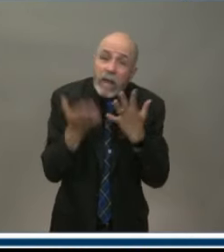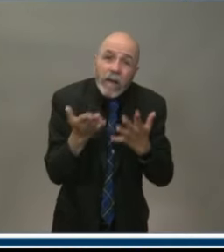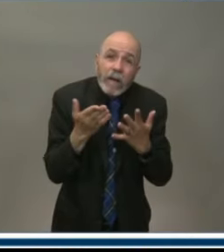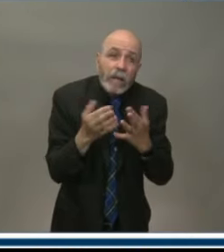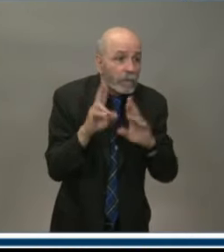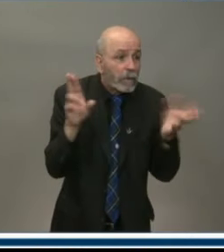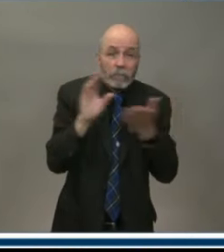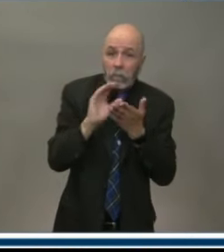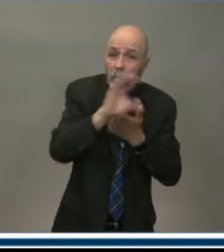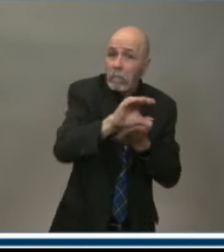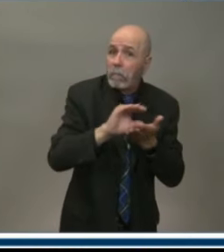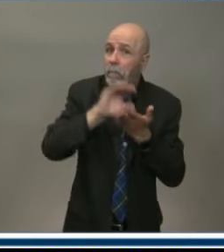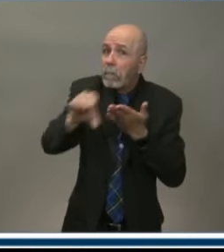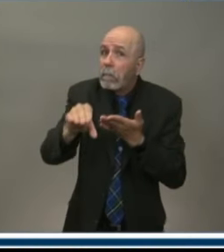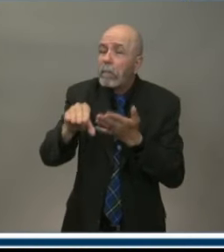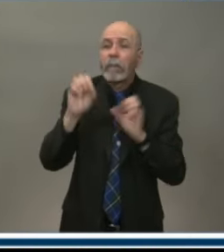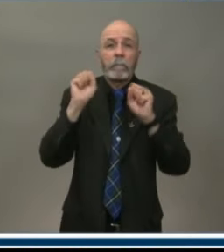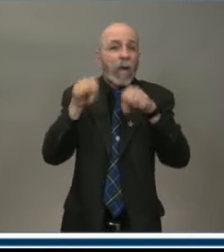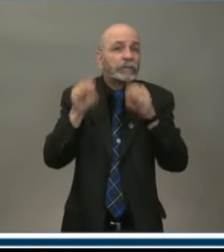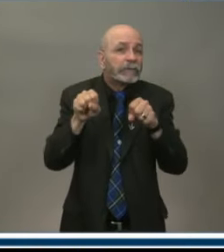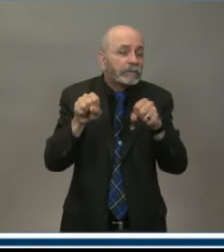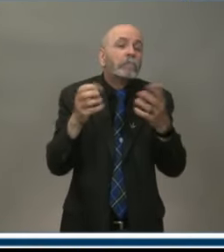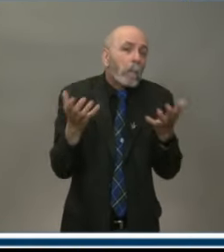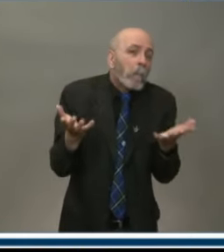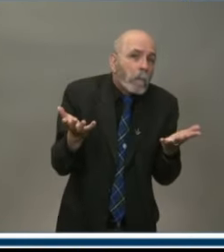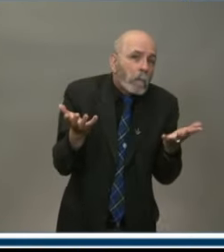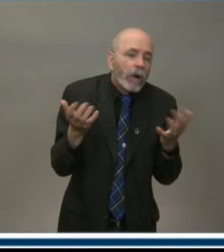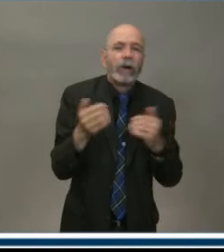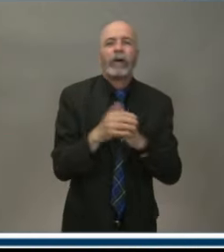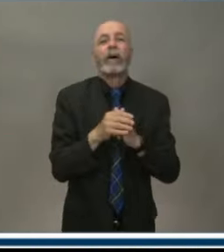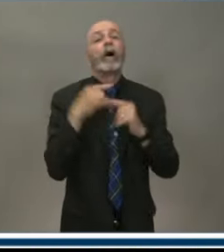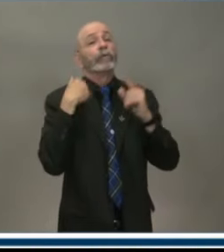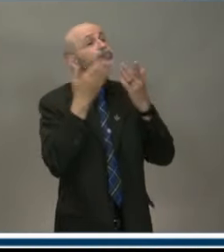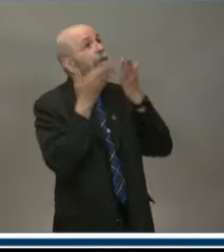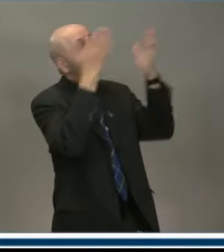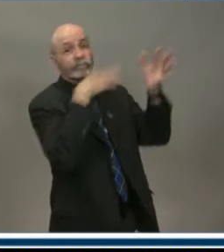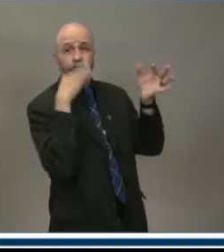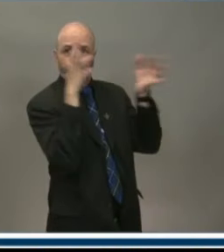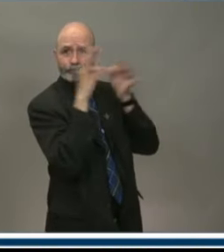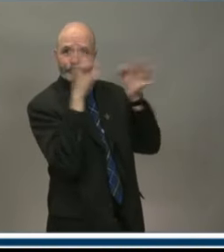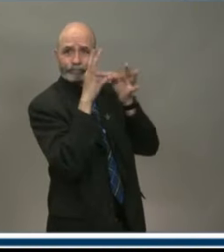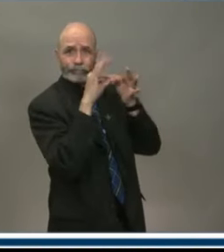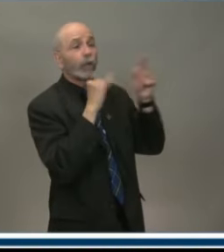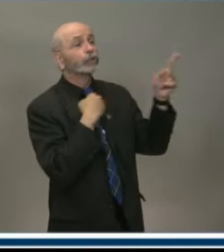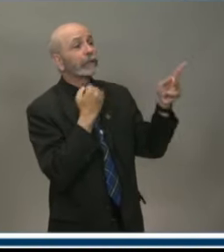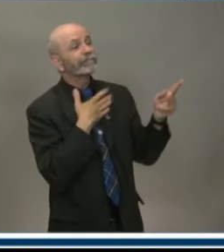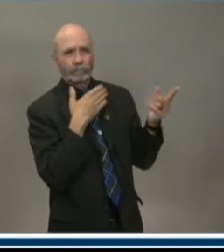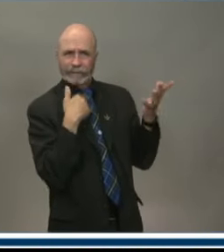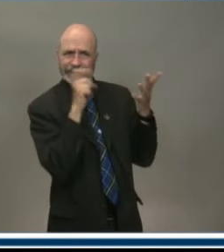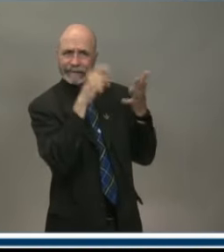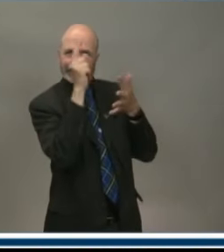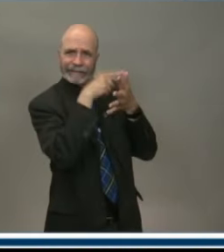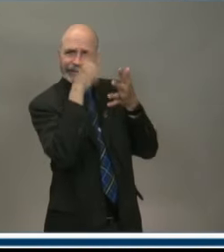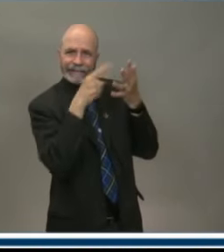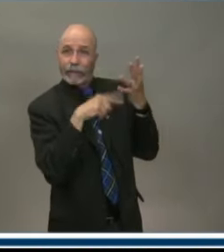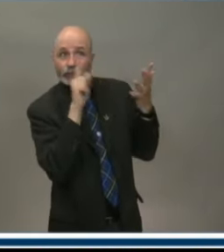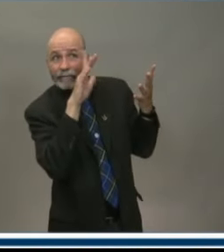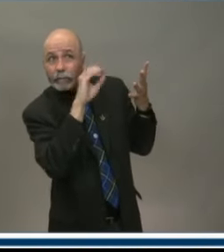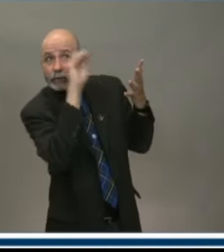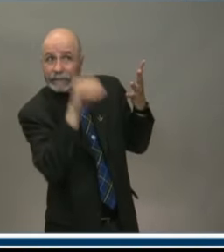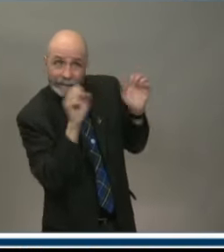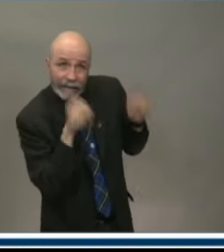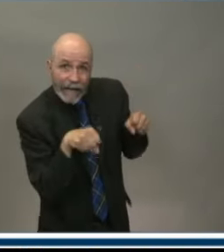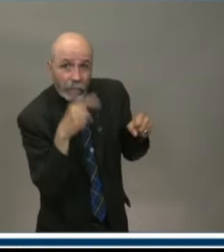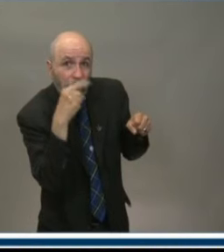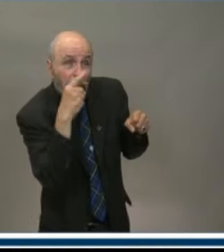send dollars in. They could even target that. I've even recommended to the Prime Minister if they want to target their 25%, we'd be happy to work with them to continue